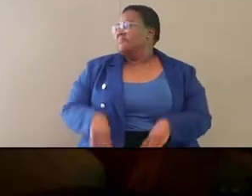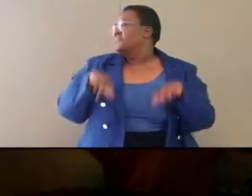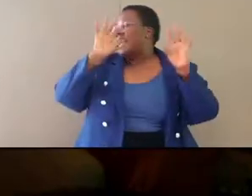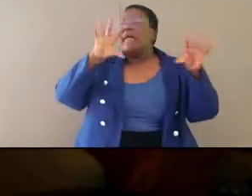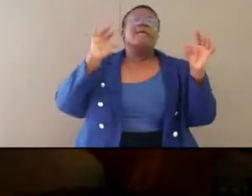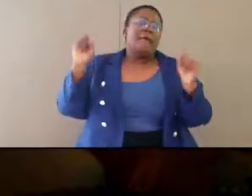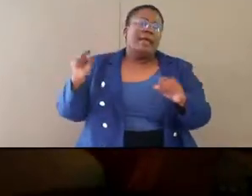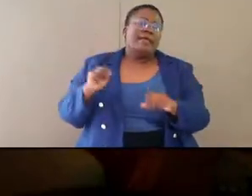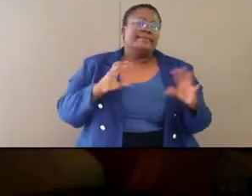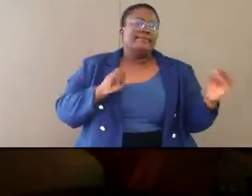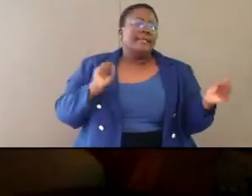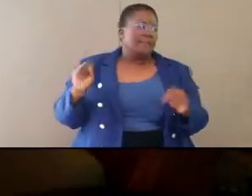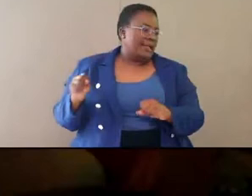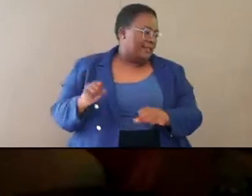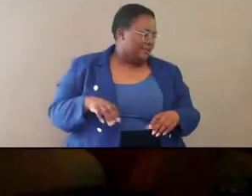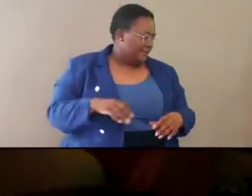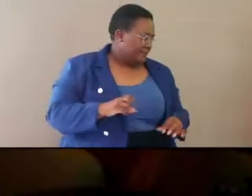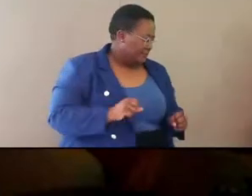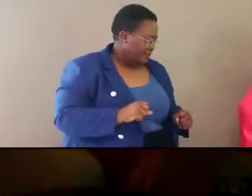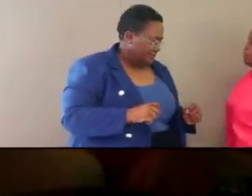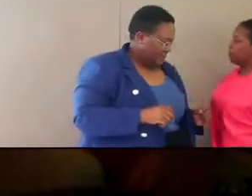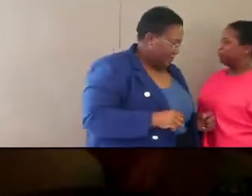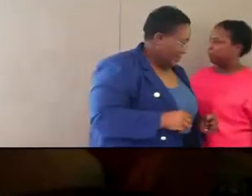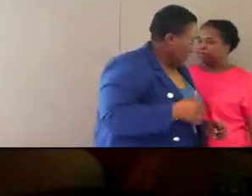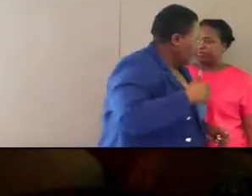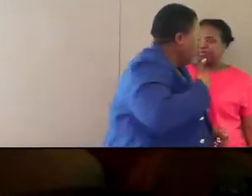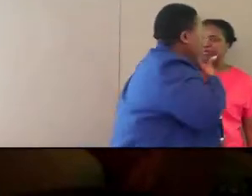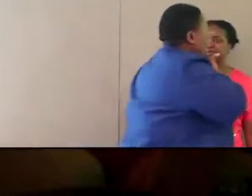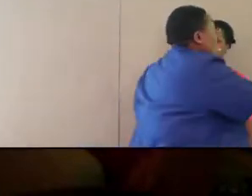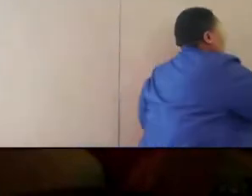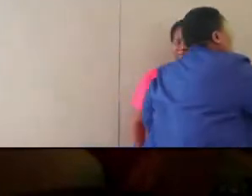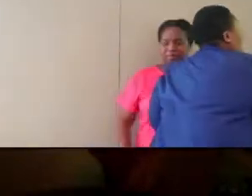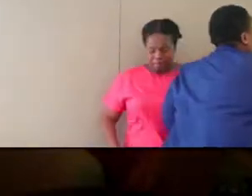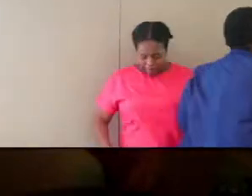I almost said it's also equally a good place to say amen.